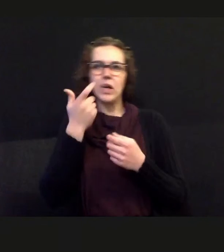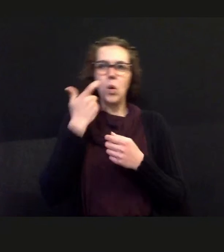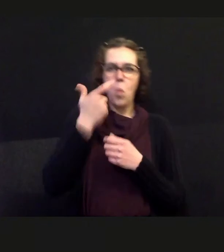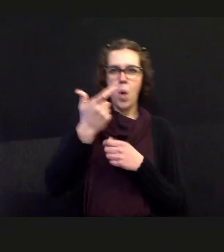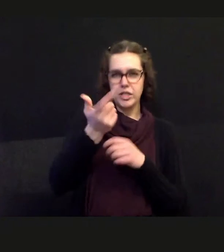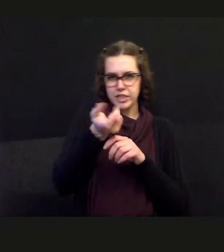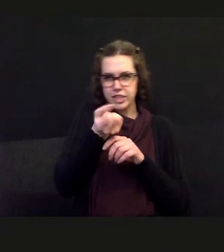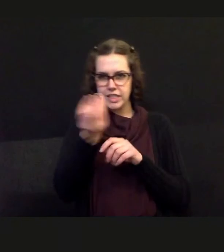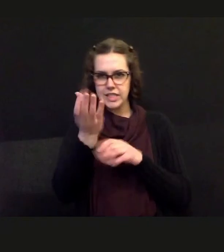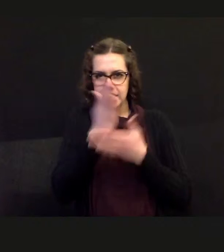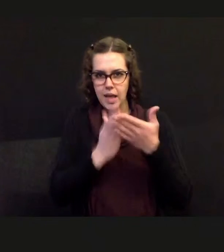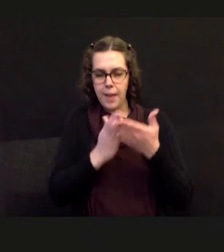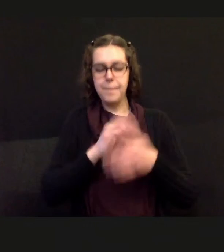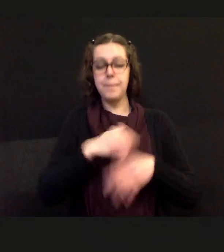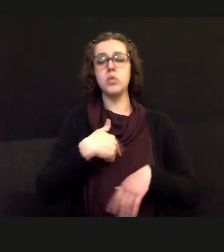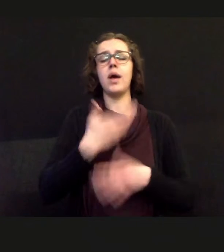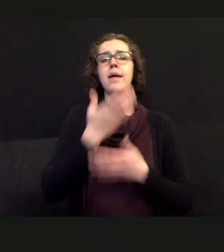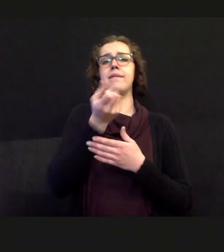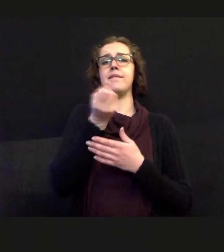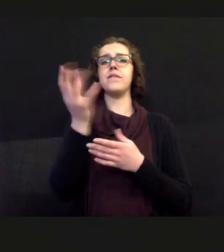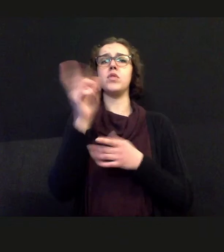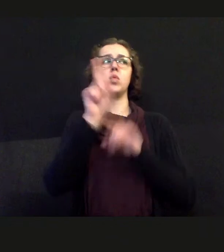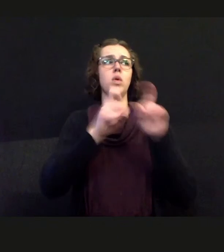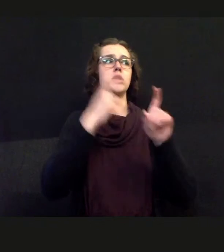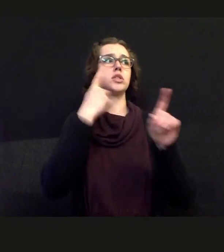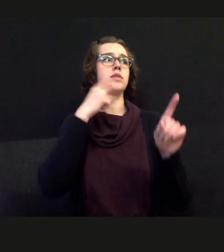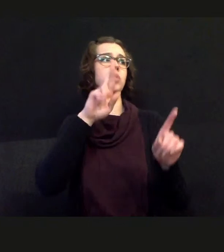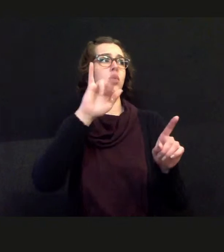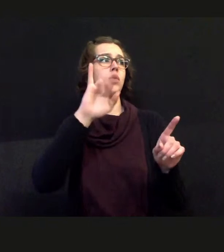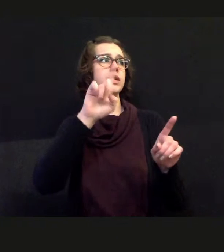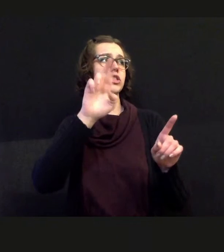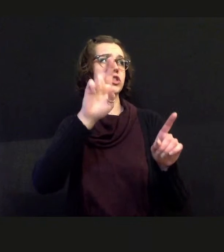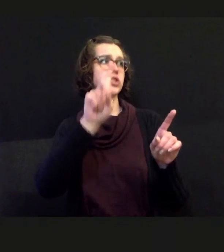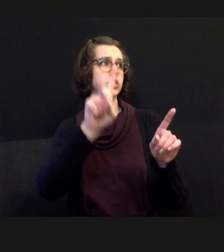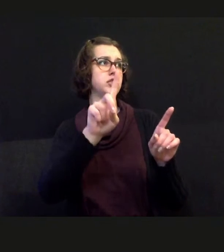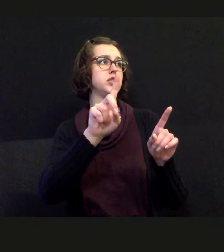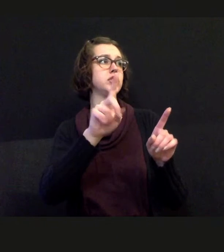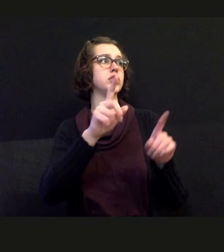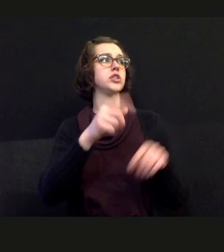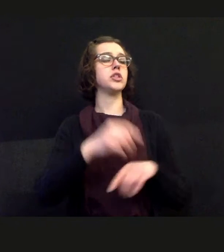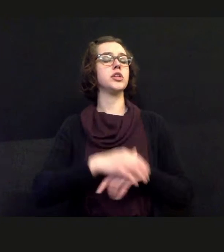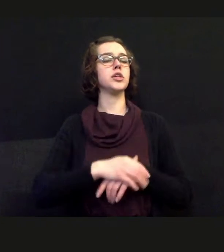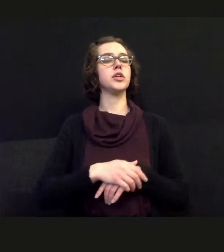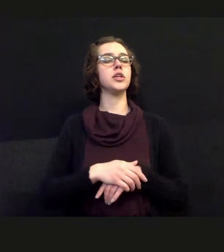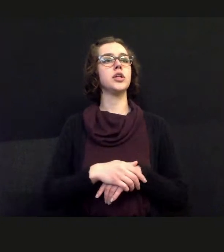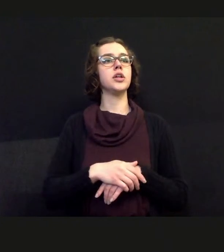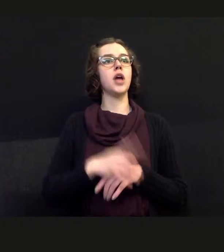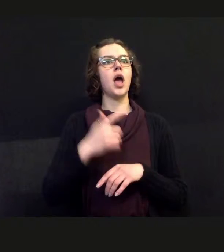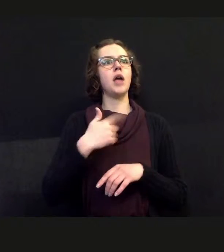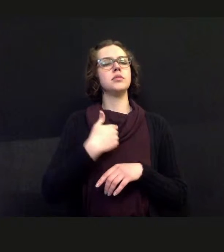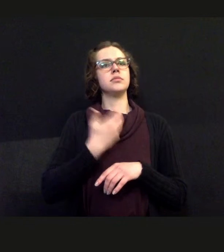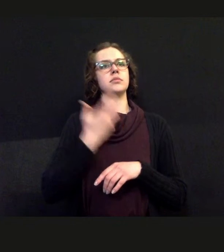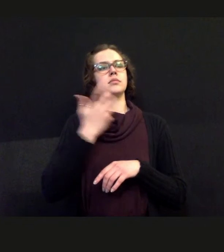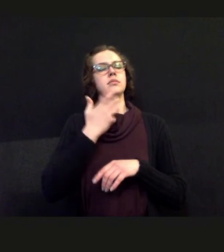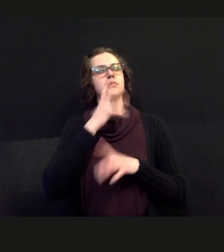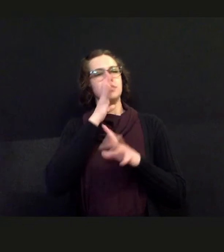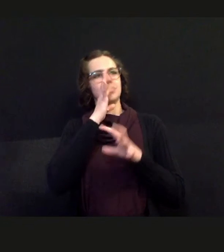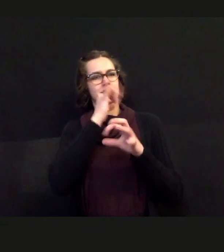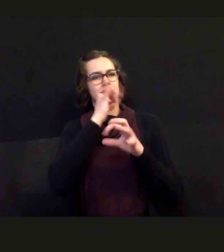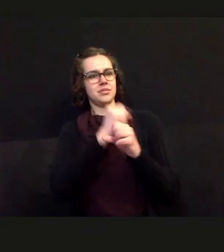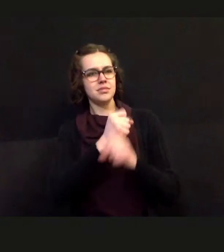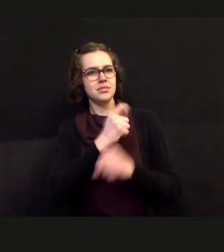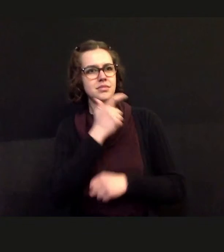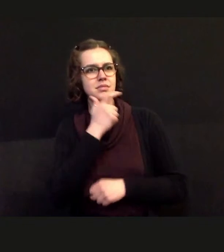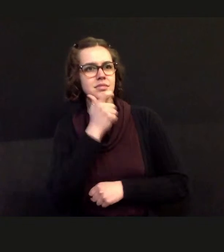of questions, and one is for Richard. I was extremely fascinated and heartened